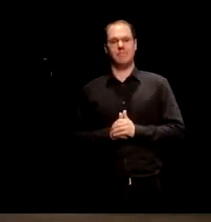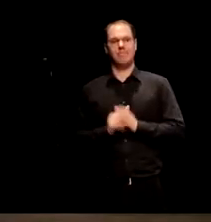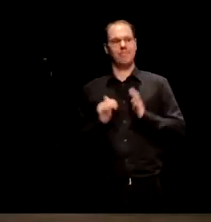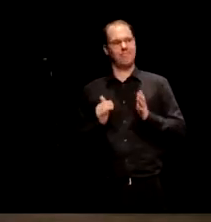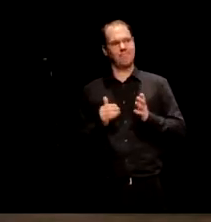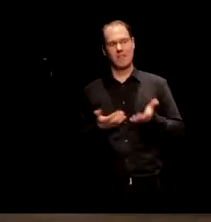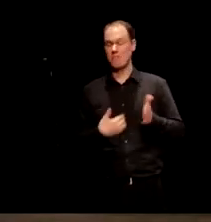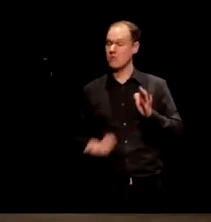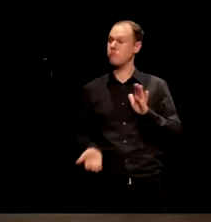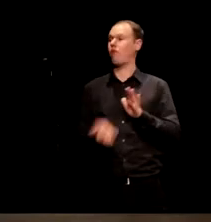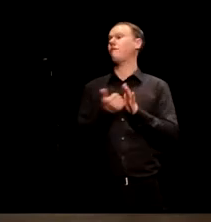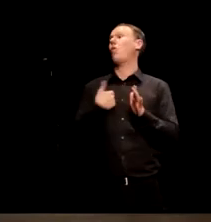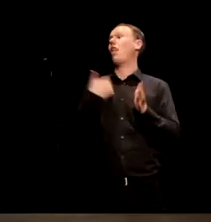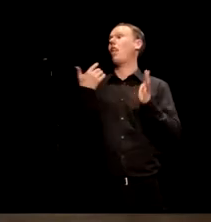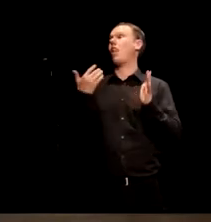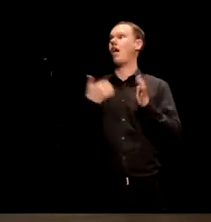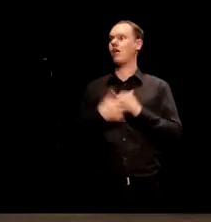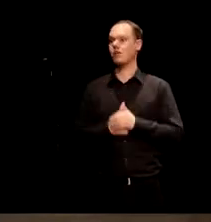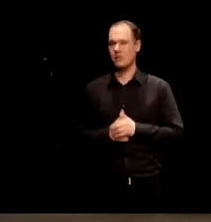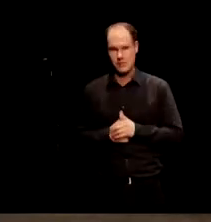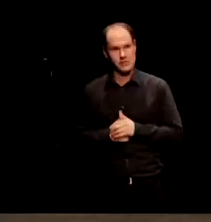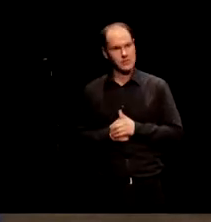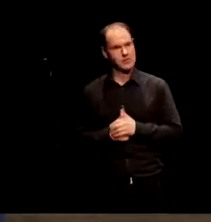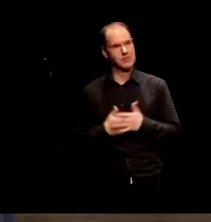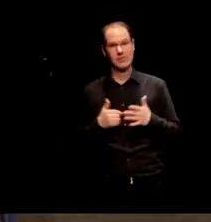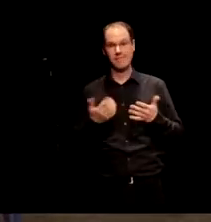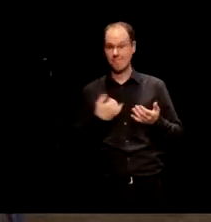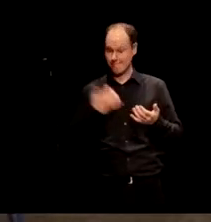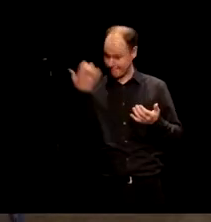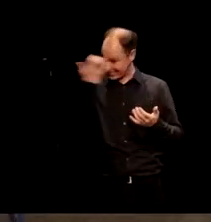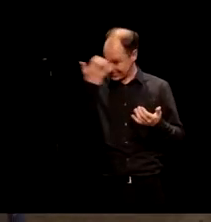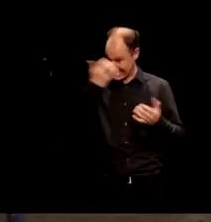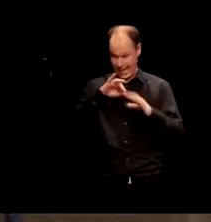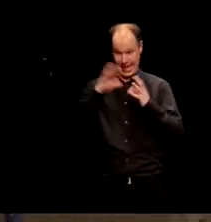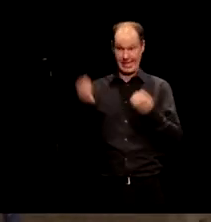God, what a fool I was. It was all a mistake.